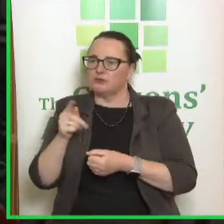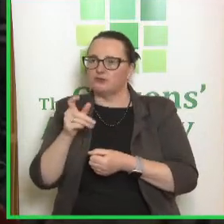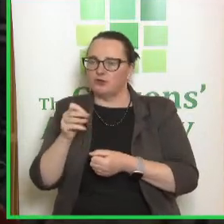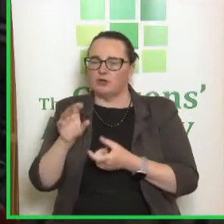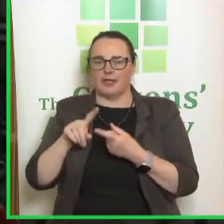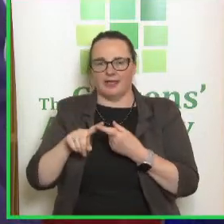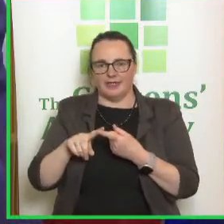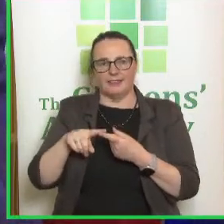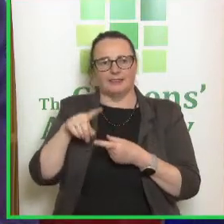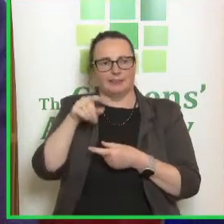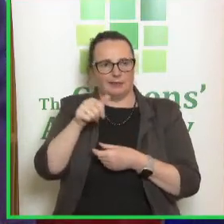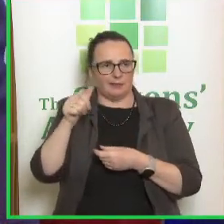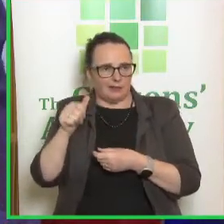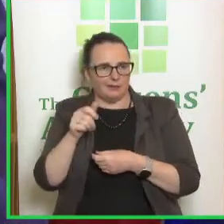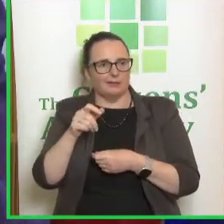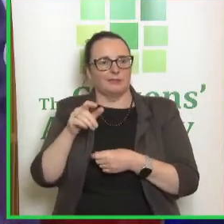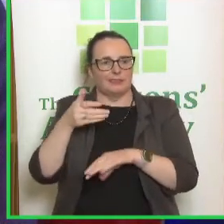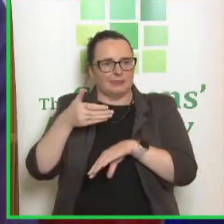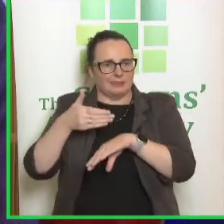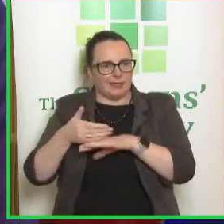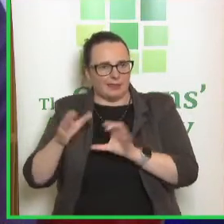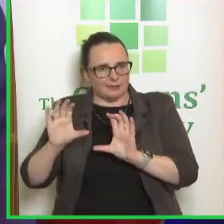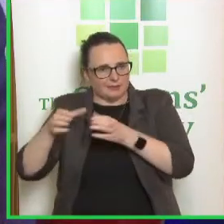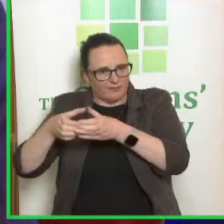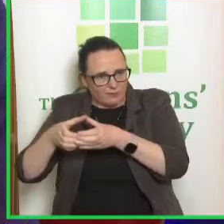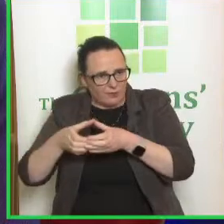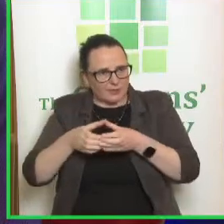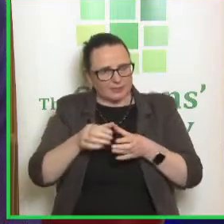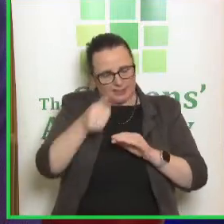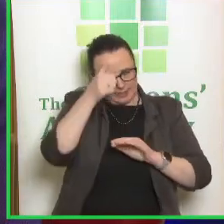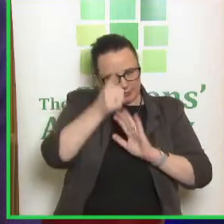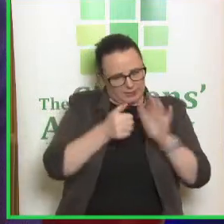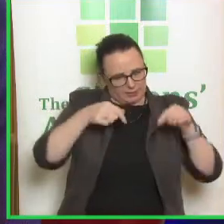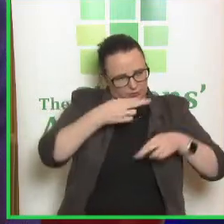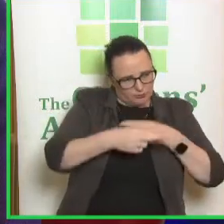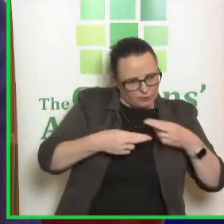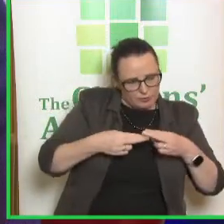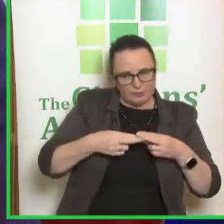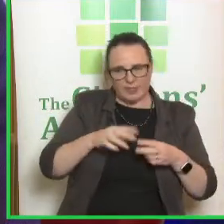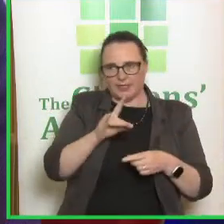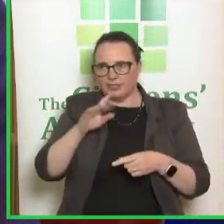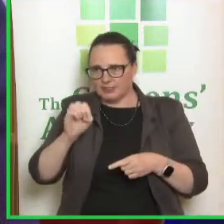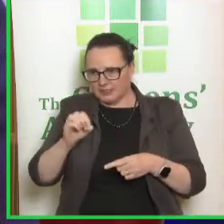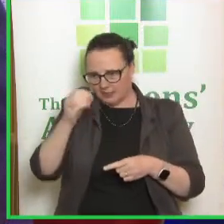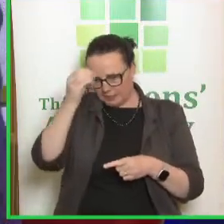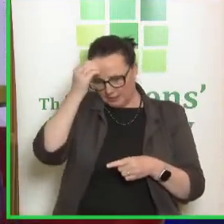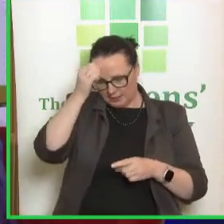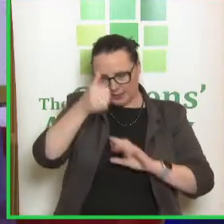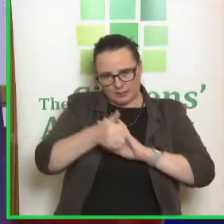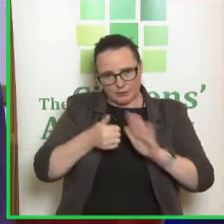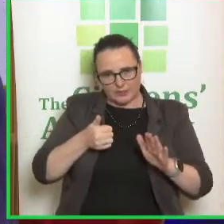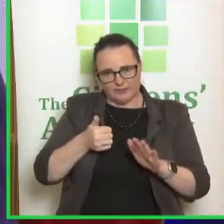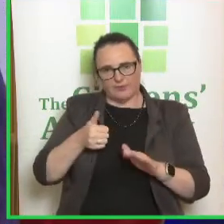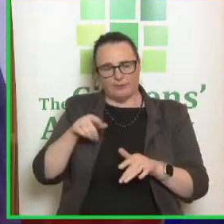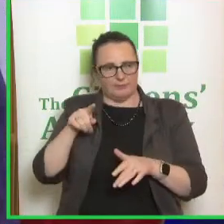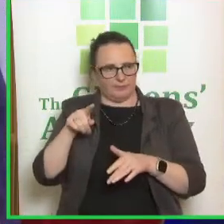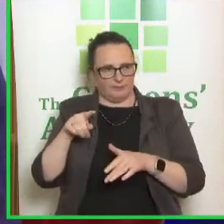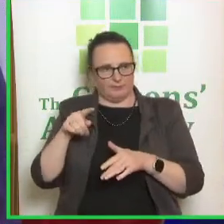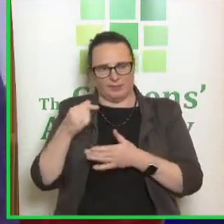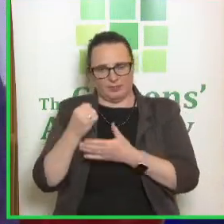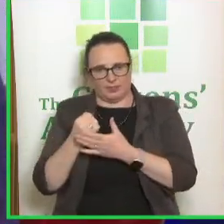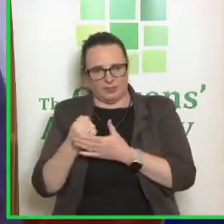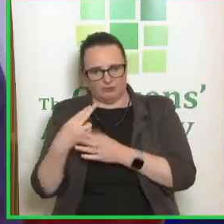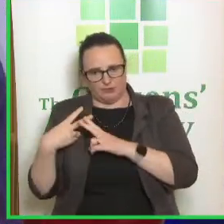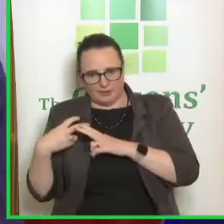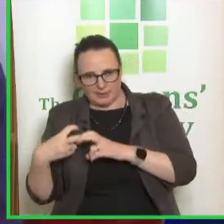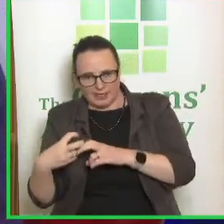country, NGOs, experts here in the room, from the HSE, from academia, people who know on the front line, and as Andy said, people who are